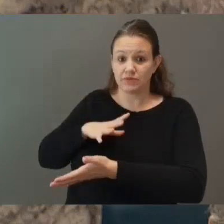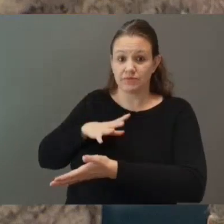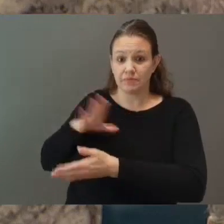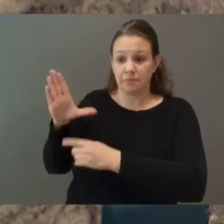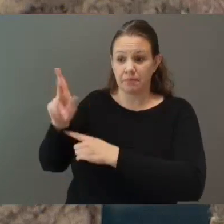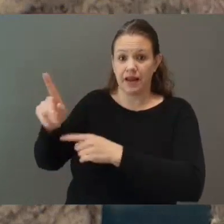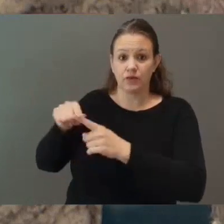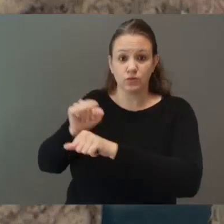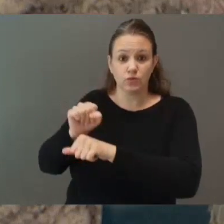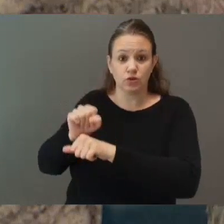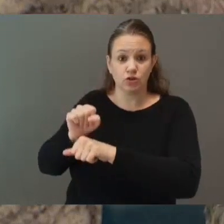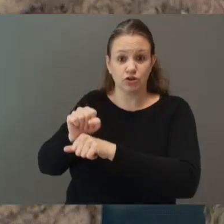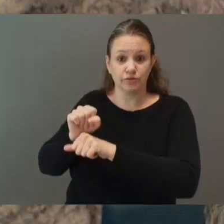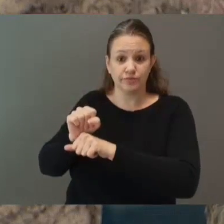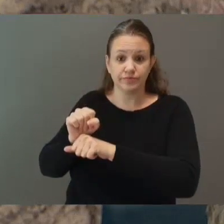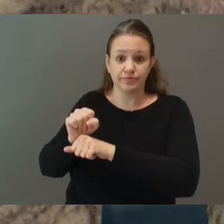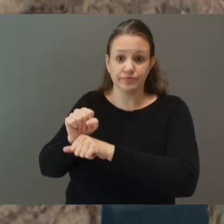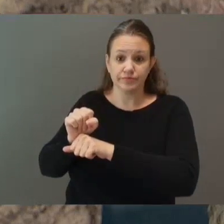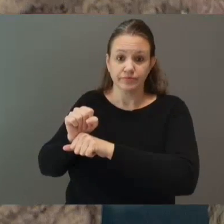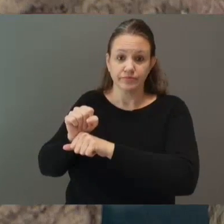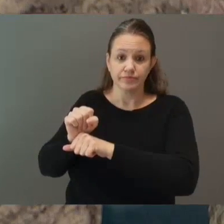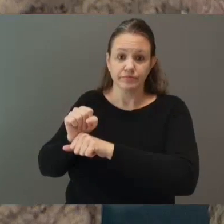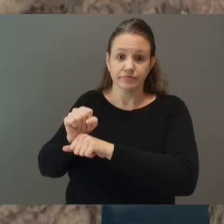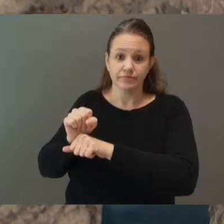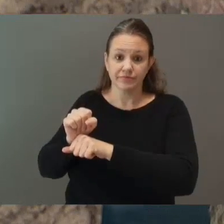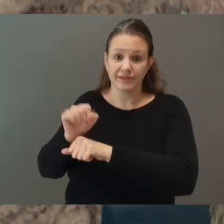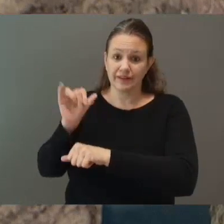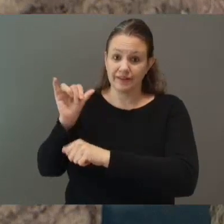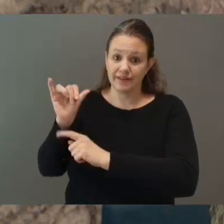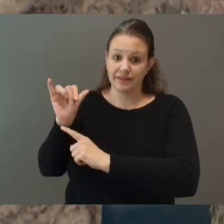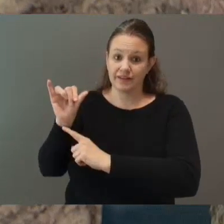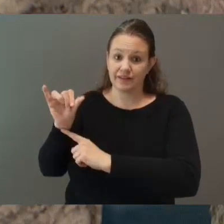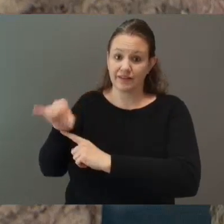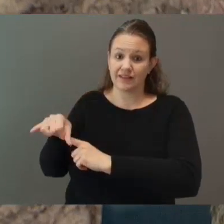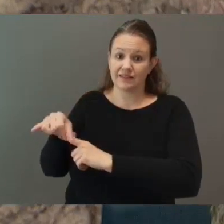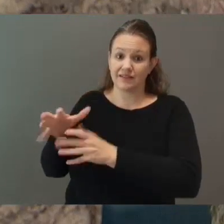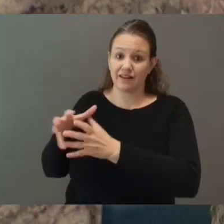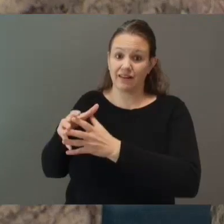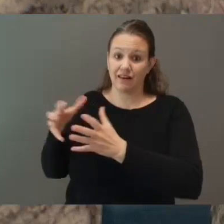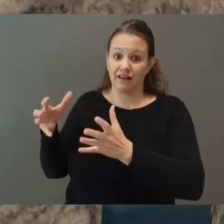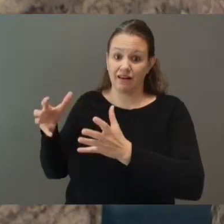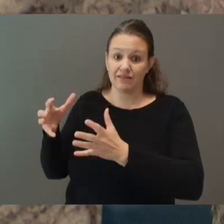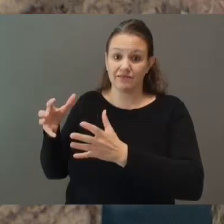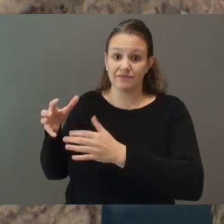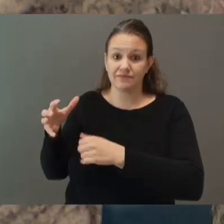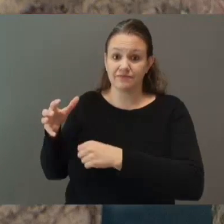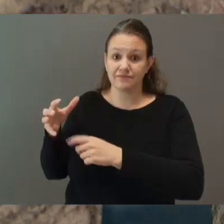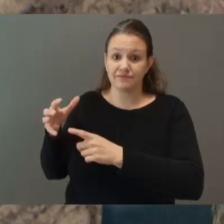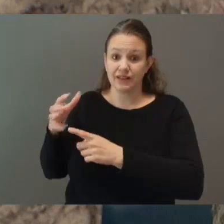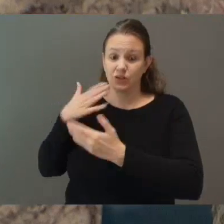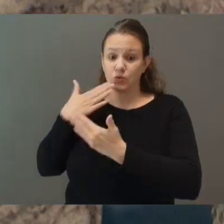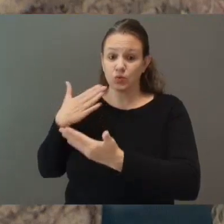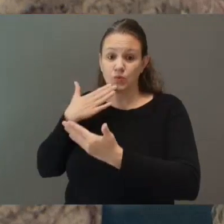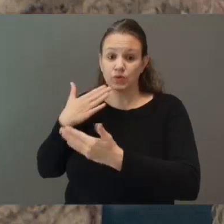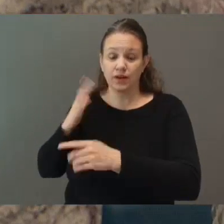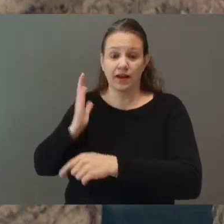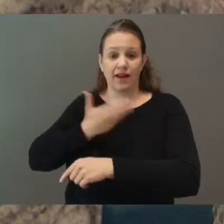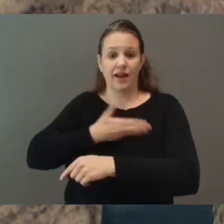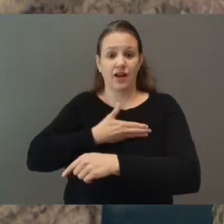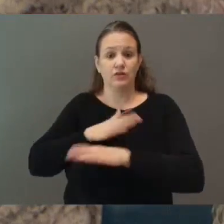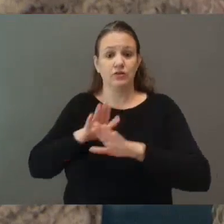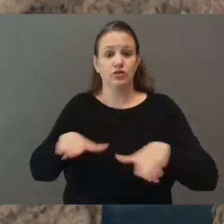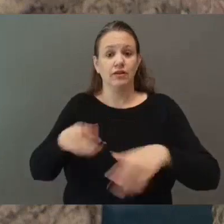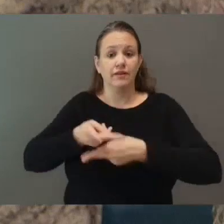Mr. Speaker, that's a lot of them would say it's directly attributable to our childcare program, something that they actually cut when they came into government